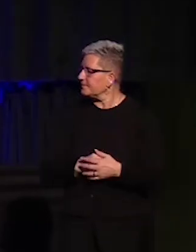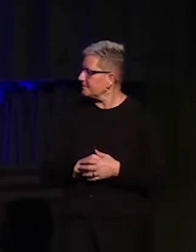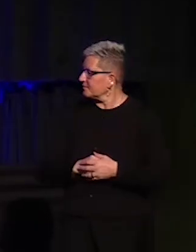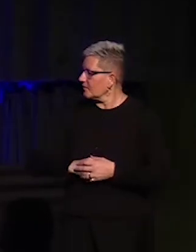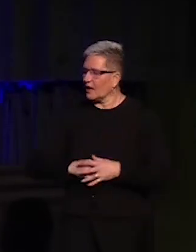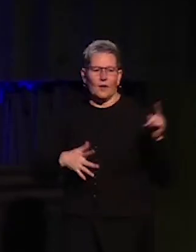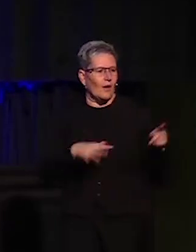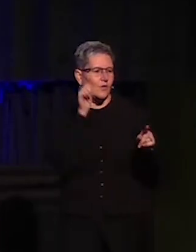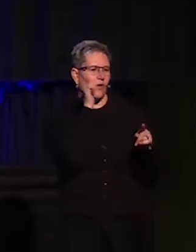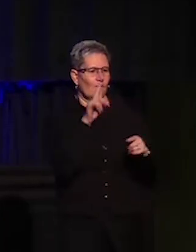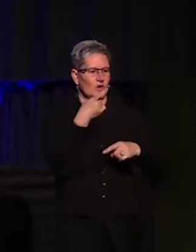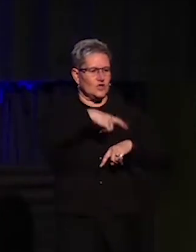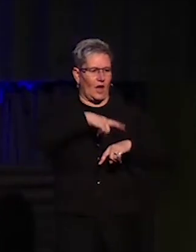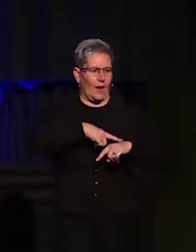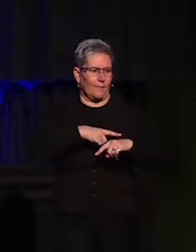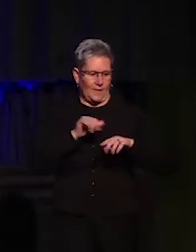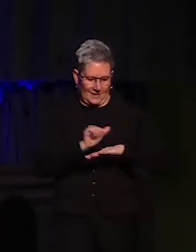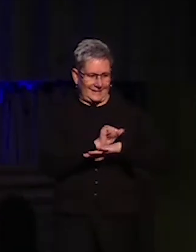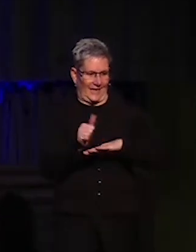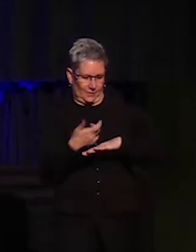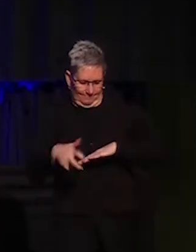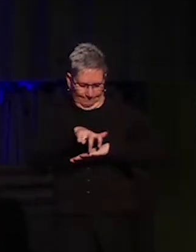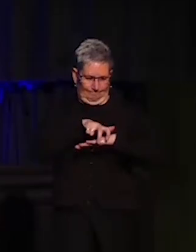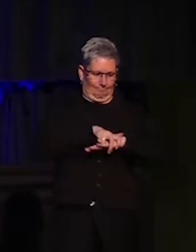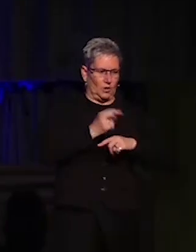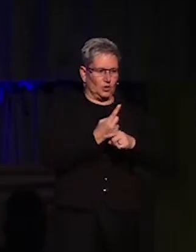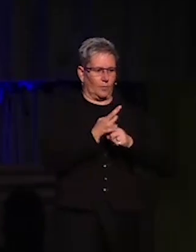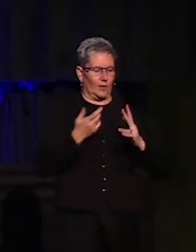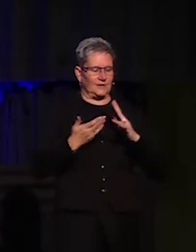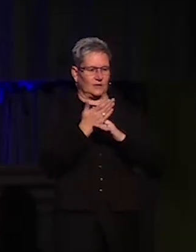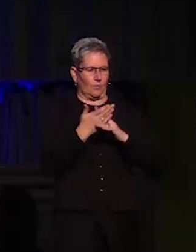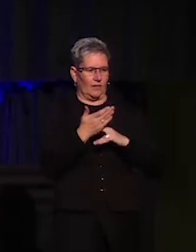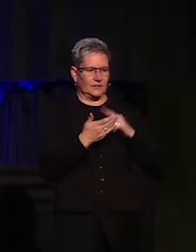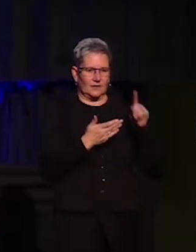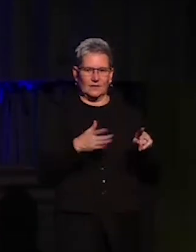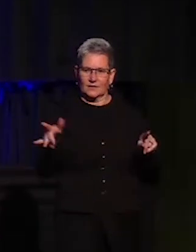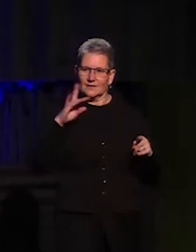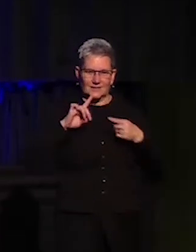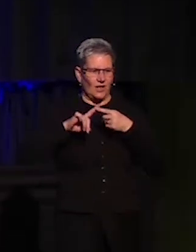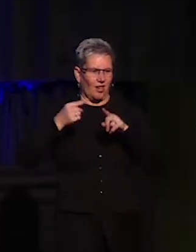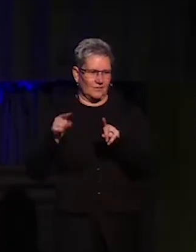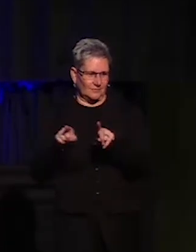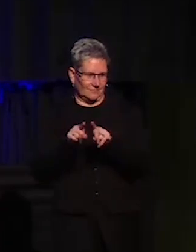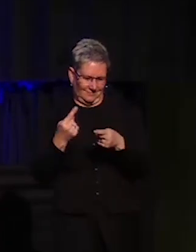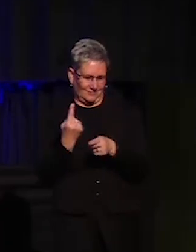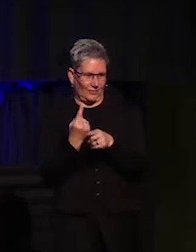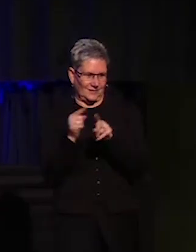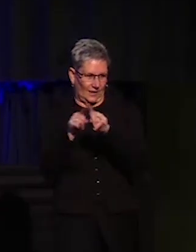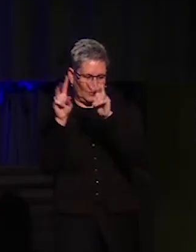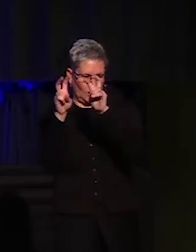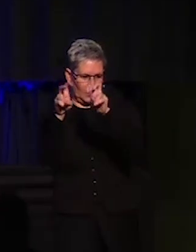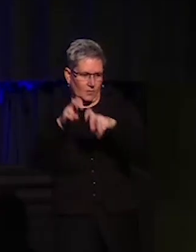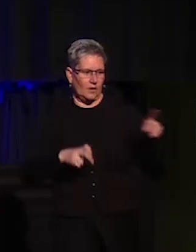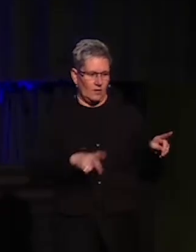time I got on a stage to talk about accessibility, and it was when they're still talking about it, but back then it was, there's going to be a